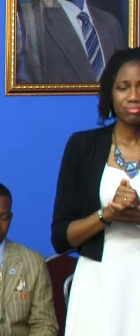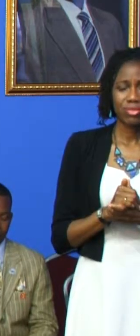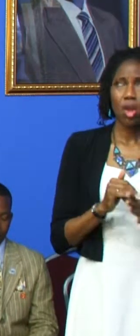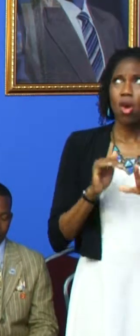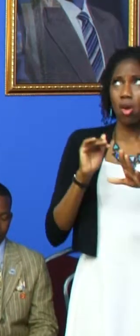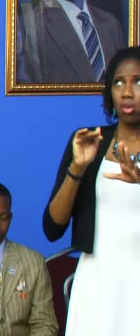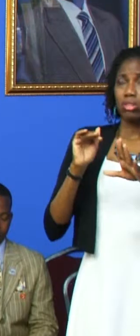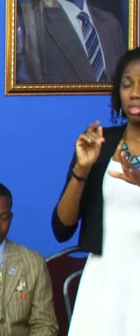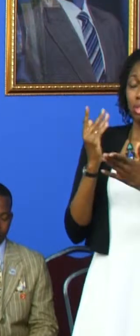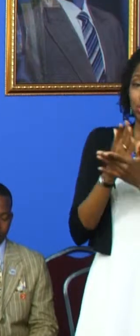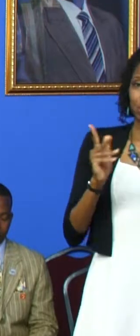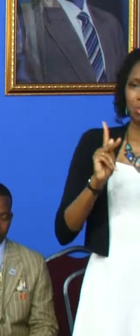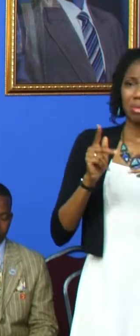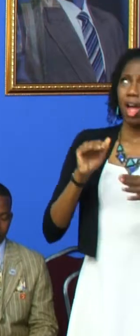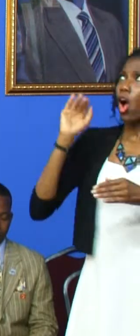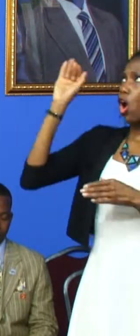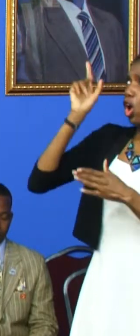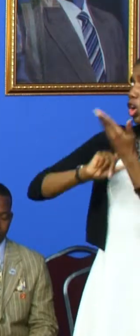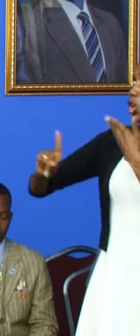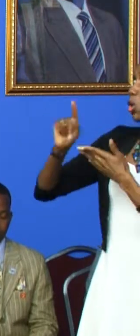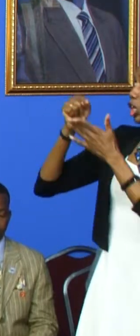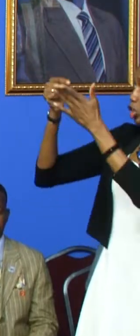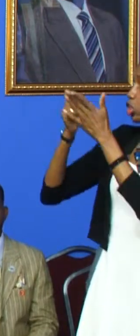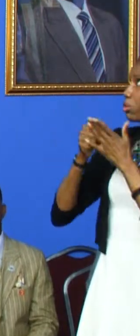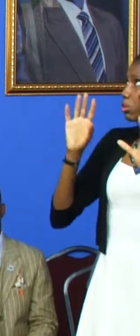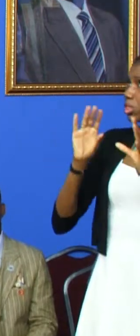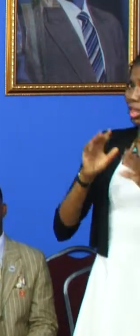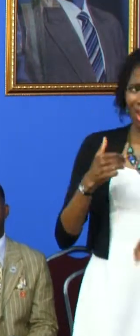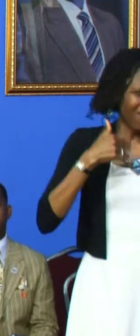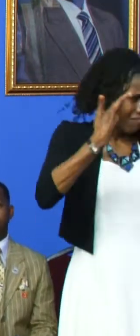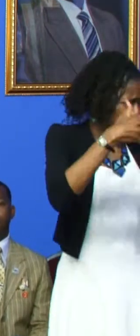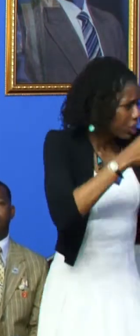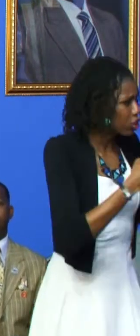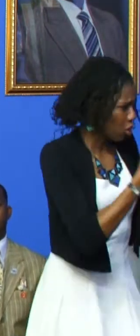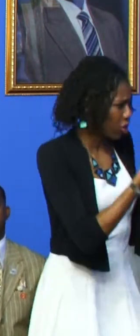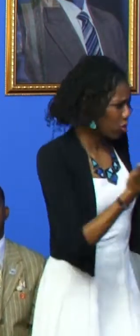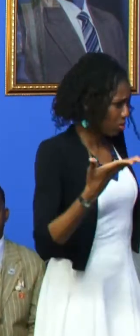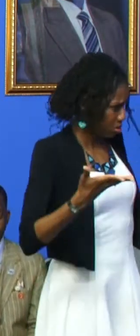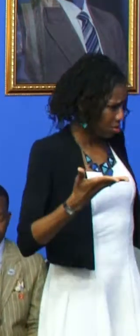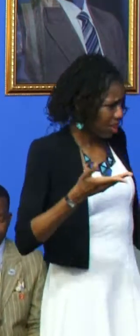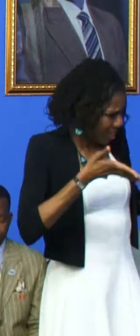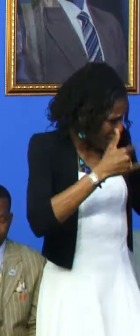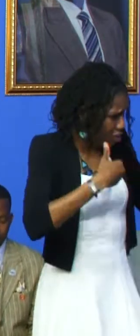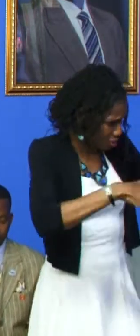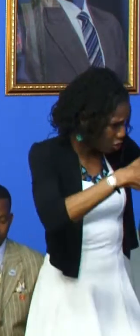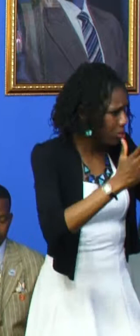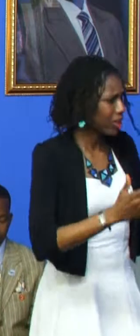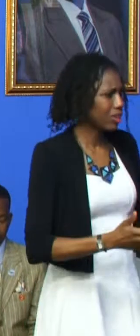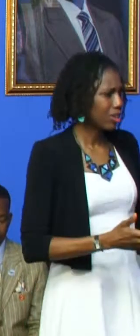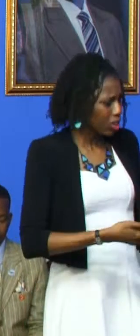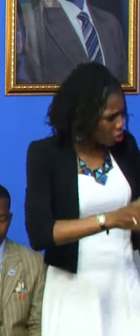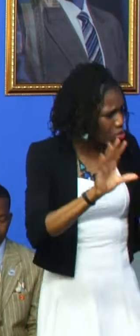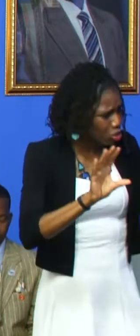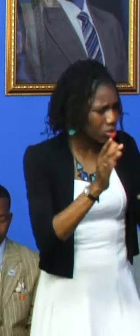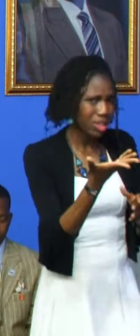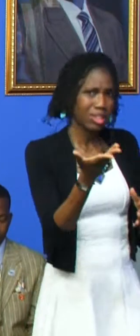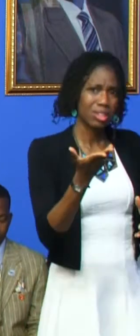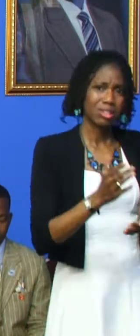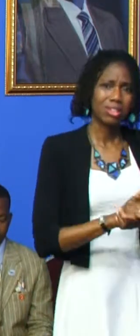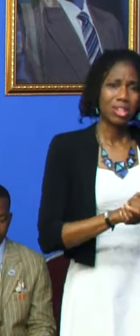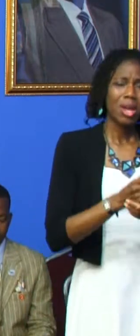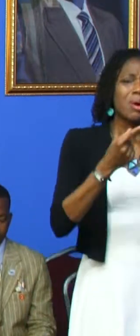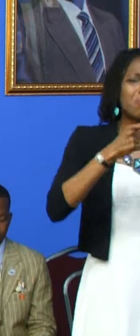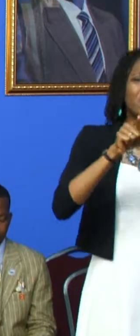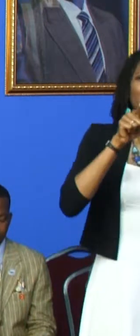Lord, show me what to do. I done shown you. Now get up here and do it. But